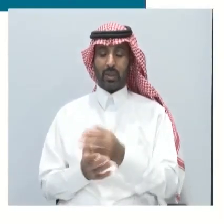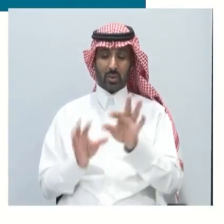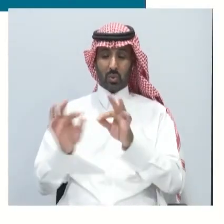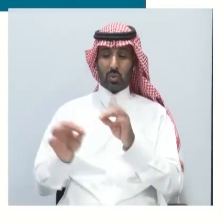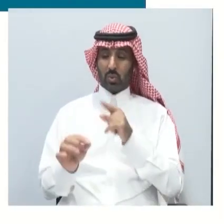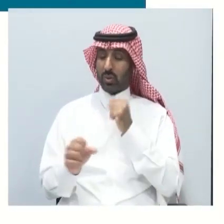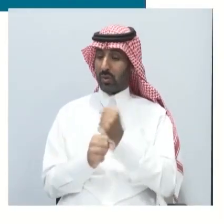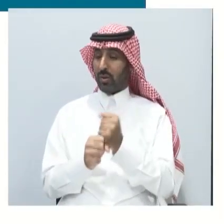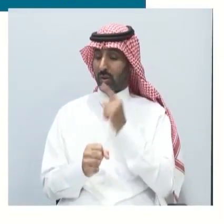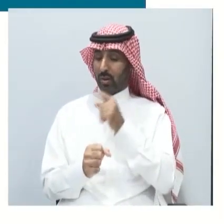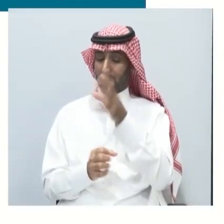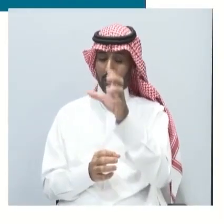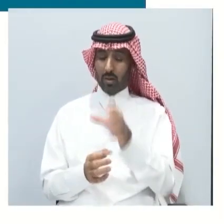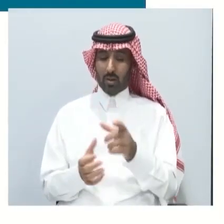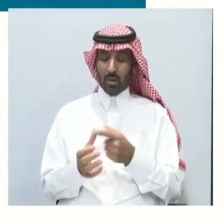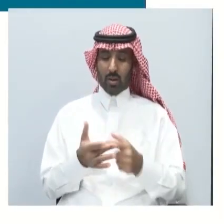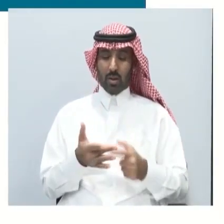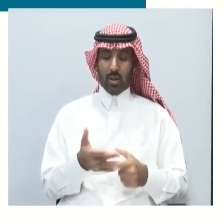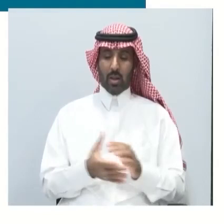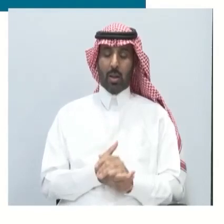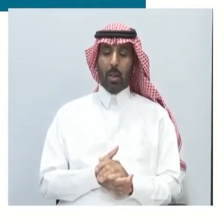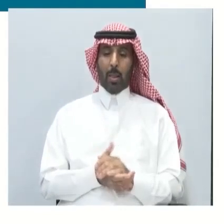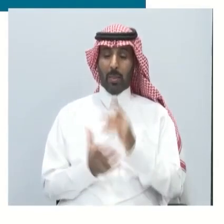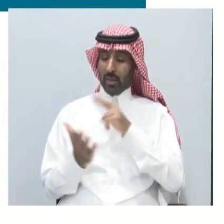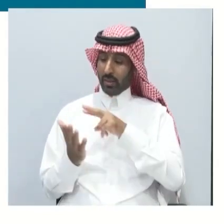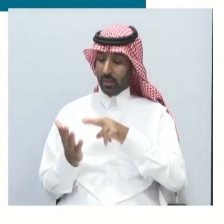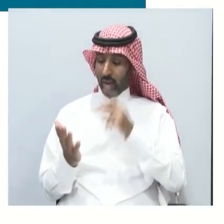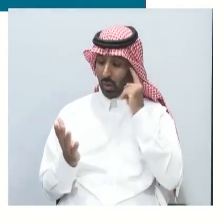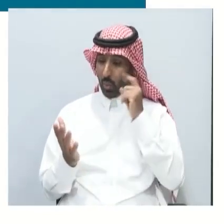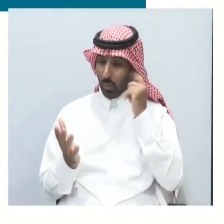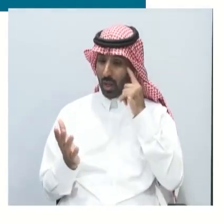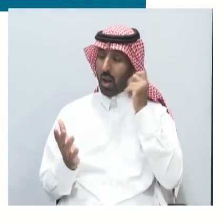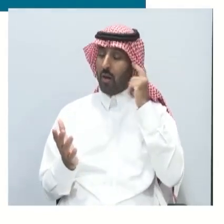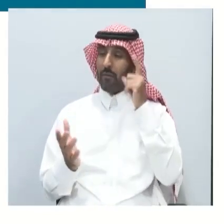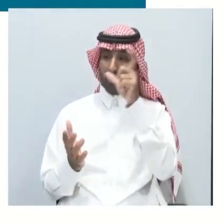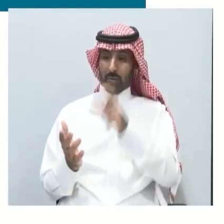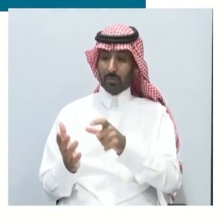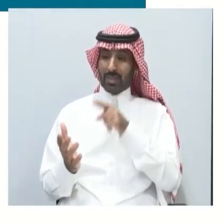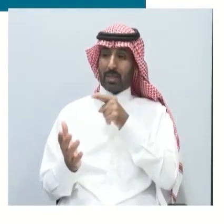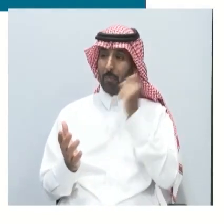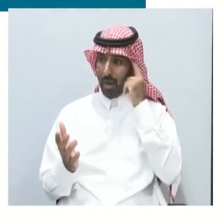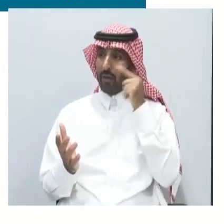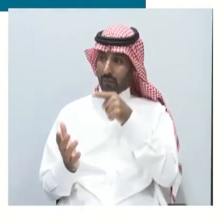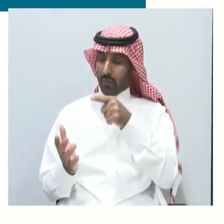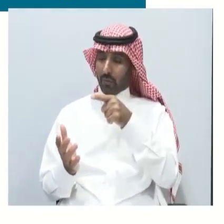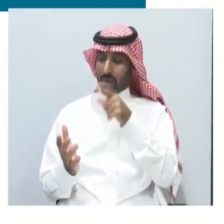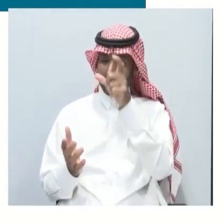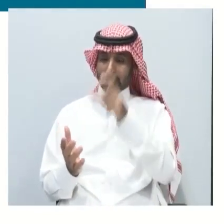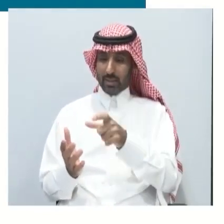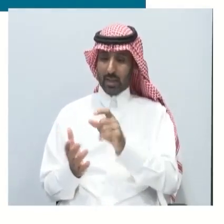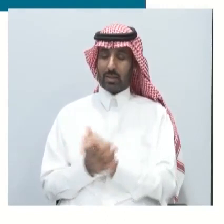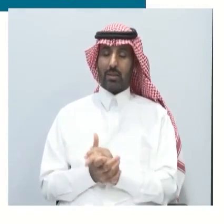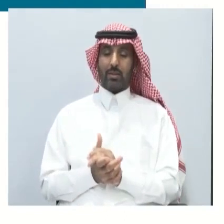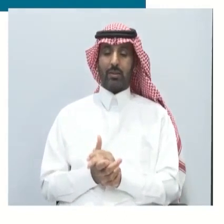key events based on these qualities so that the reader has a clear picture of the person's character as well as